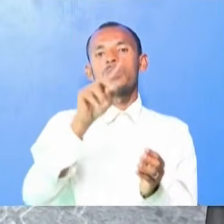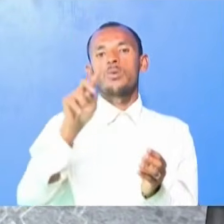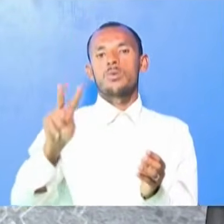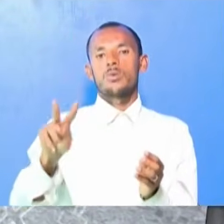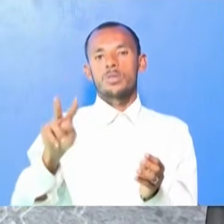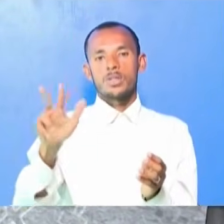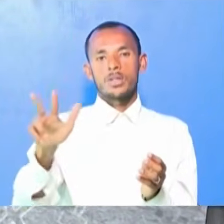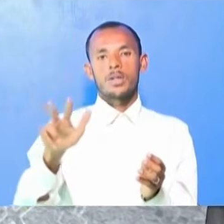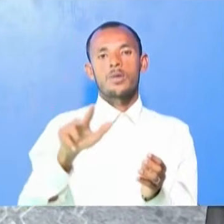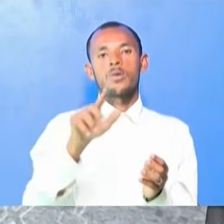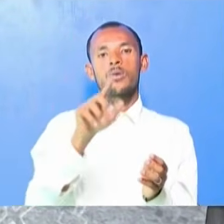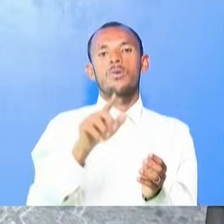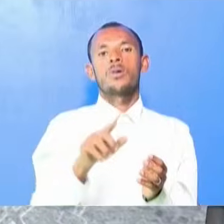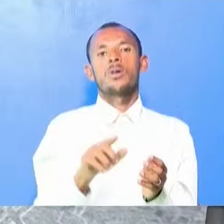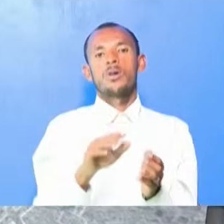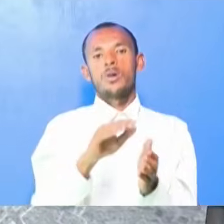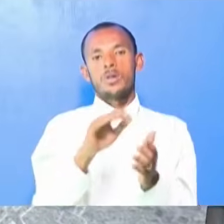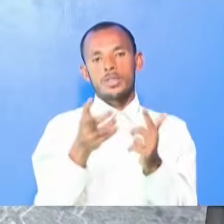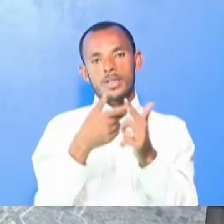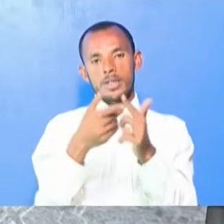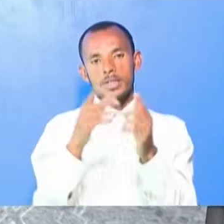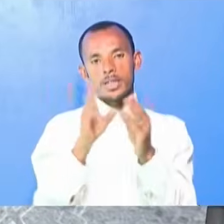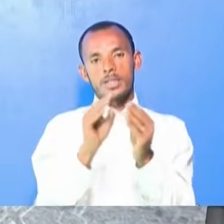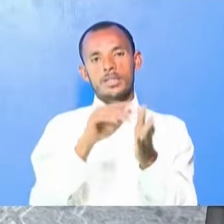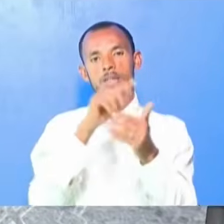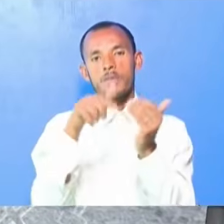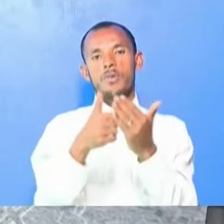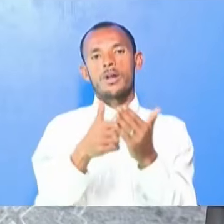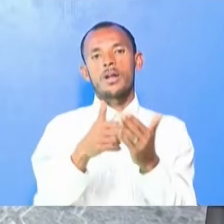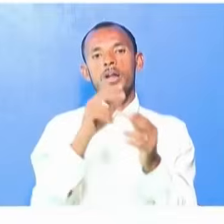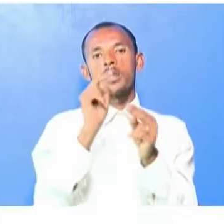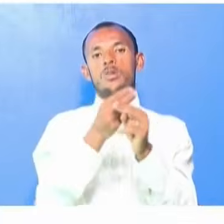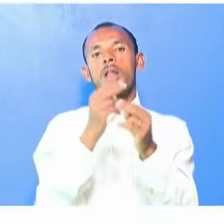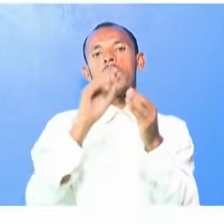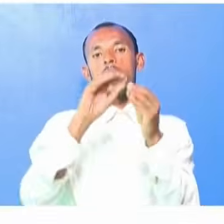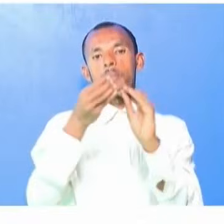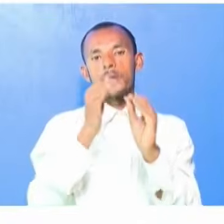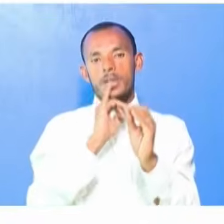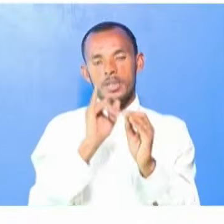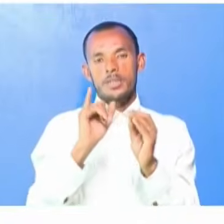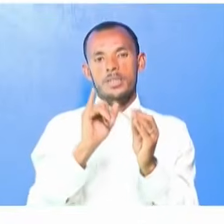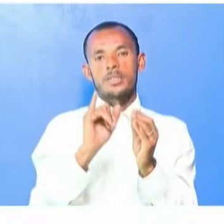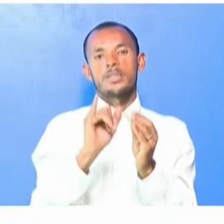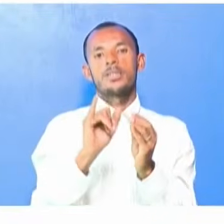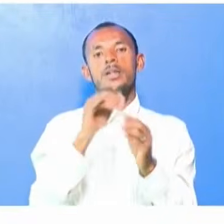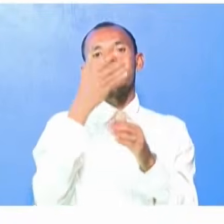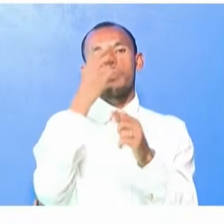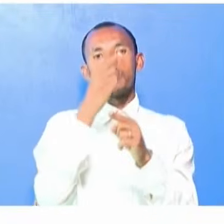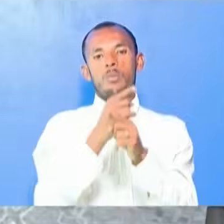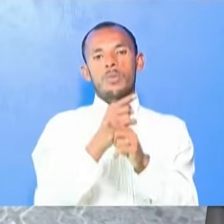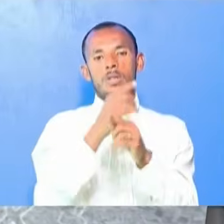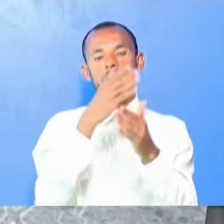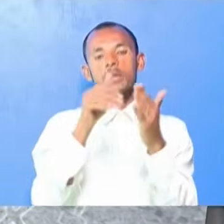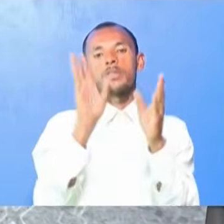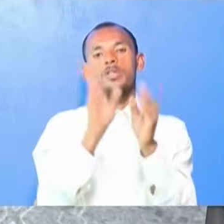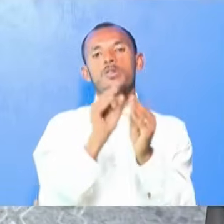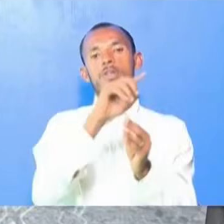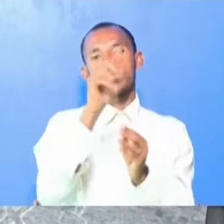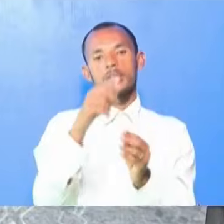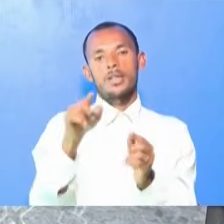3, and so on are found on the second set. Therefore, natural number is a proper subset of